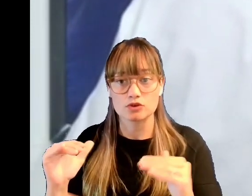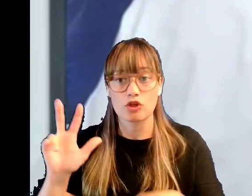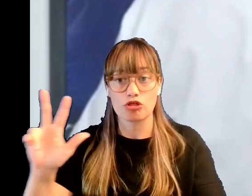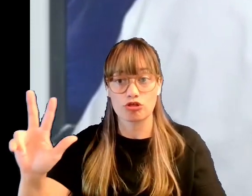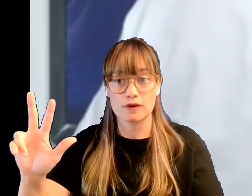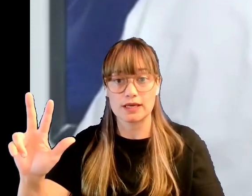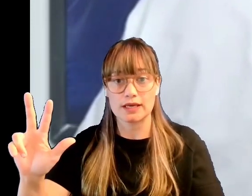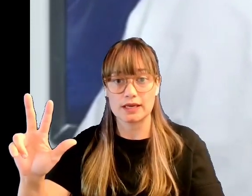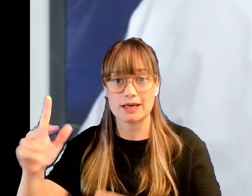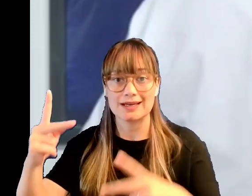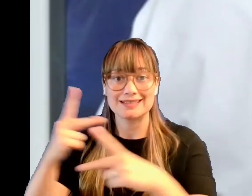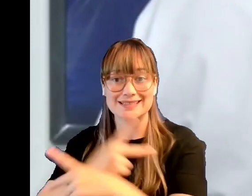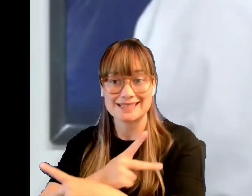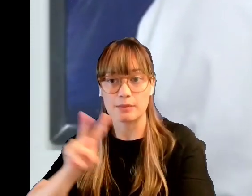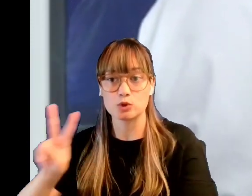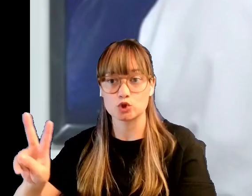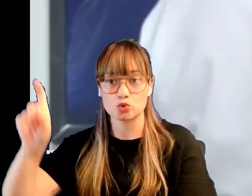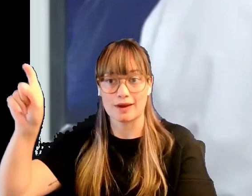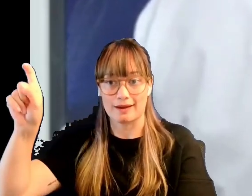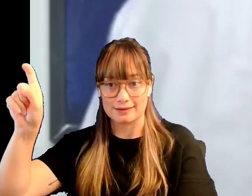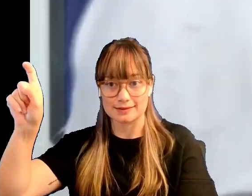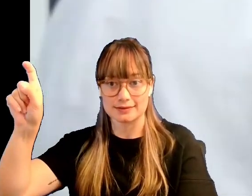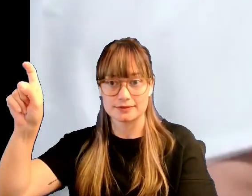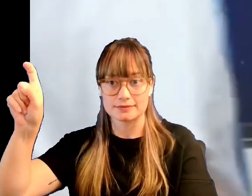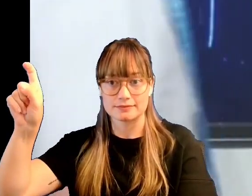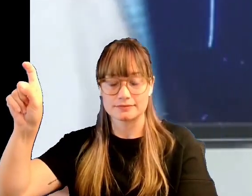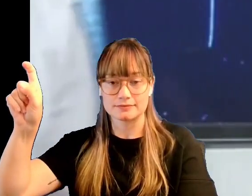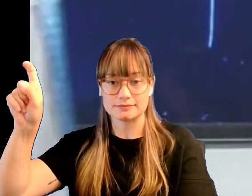3 times 2 to the x,